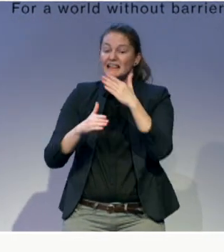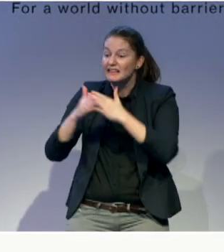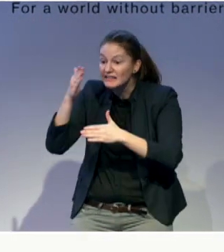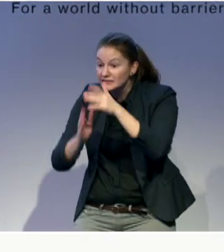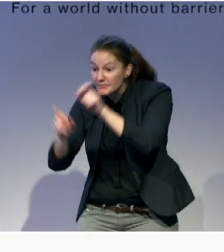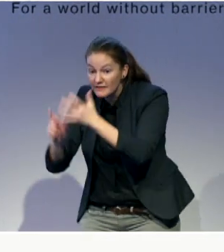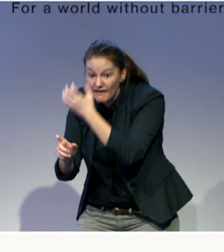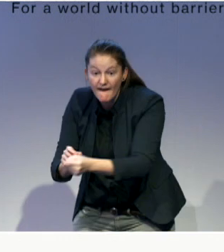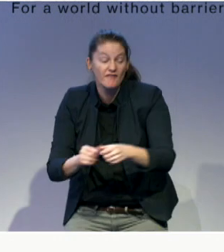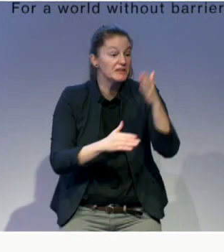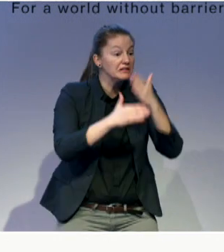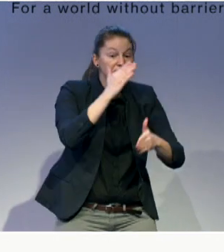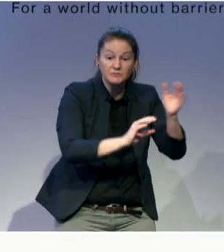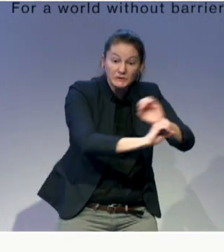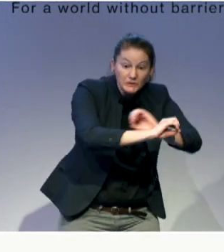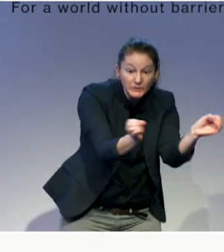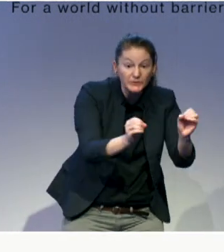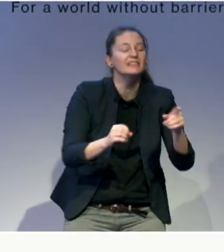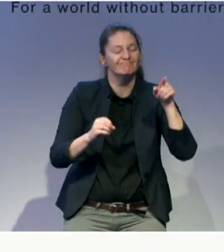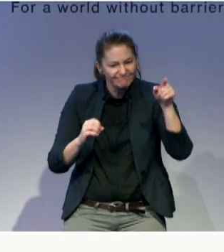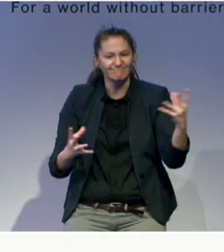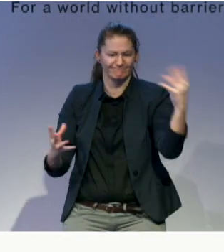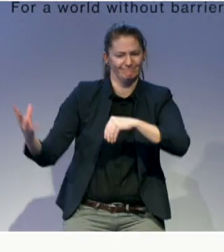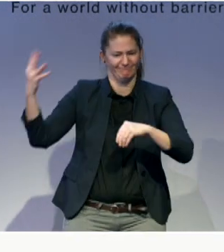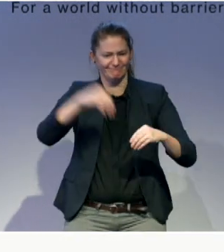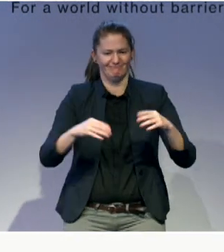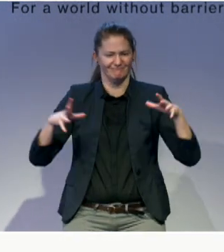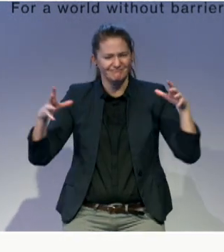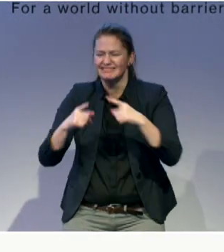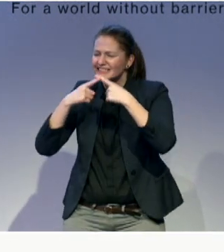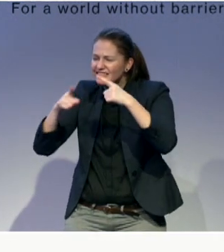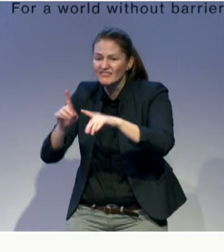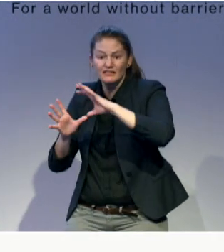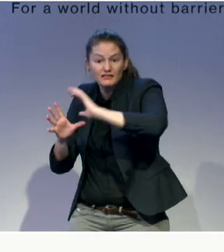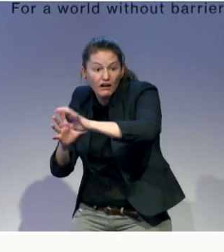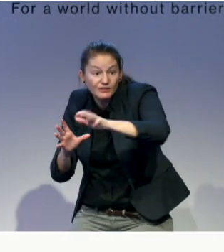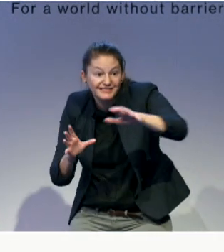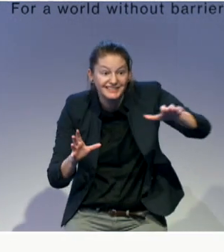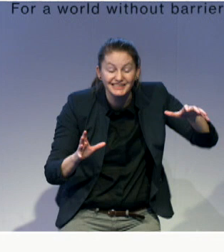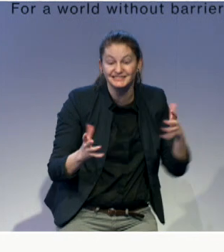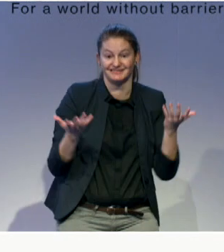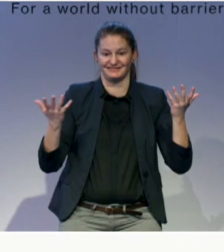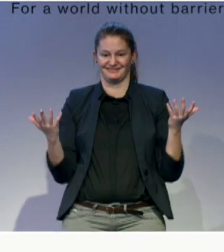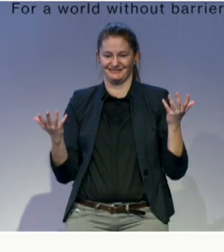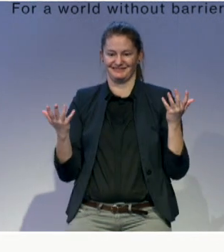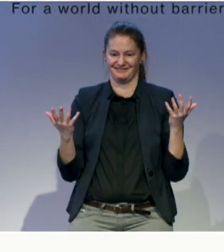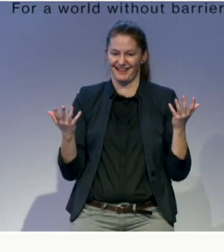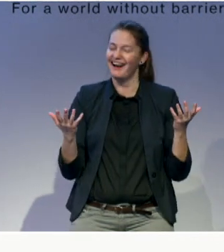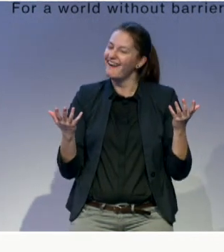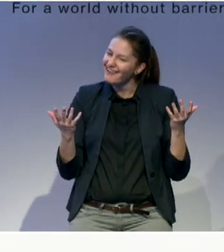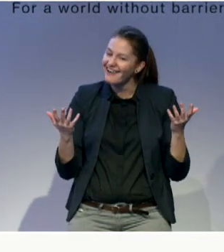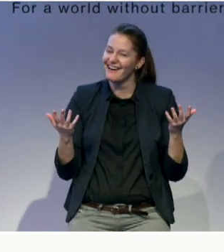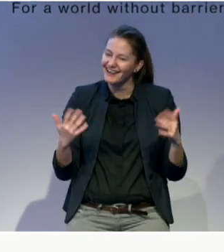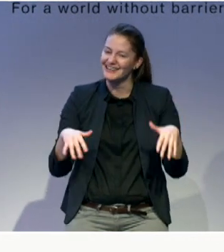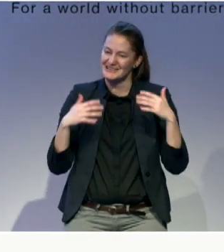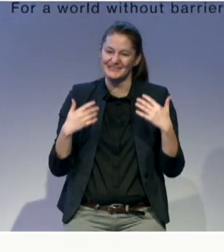of me, are more than just likely one, who have contributed so much in the past